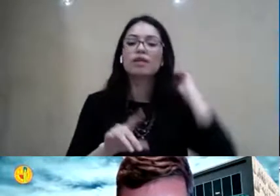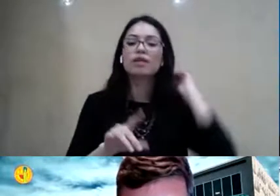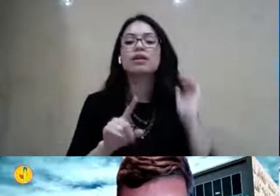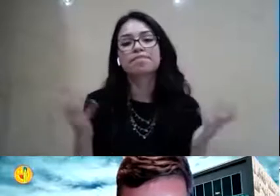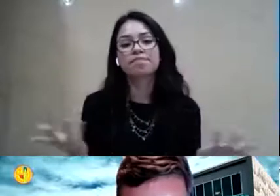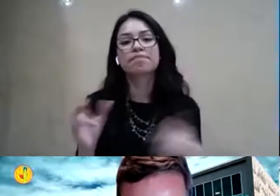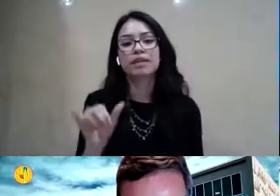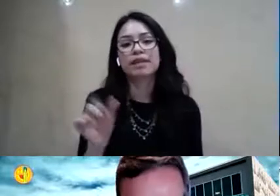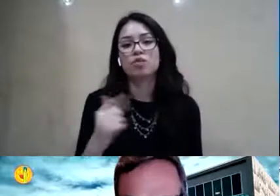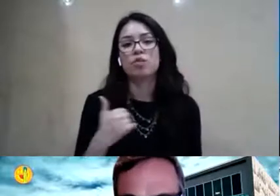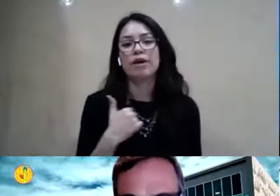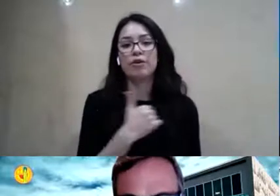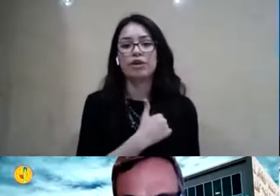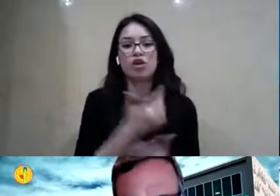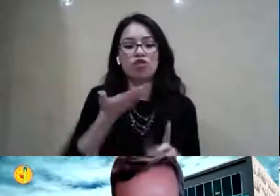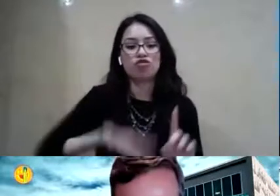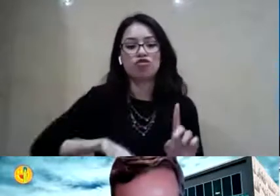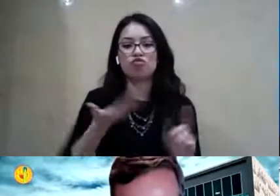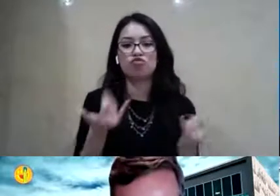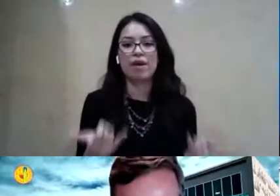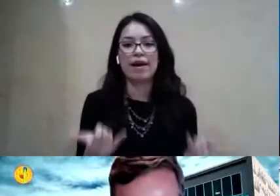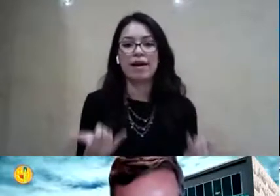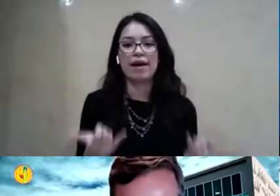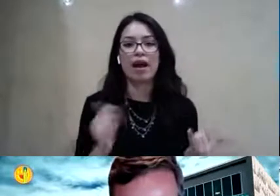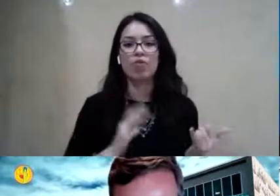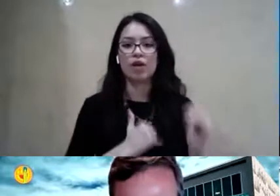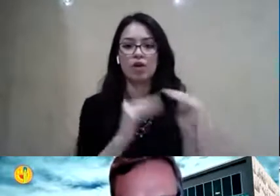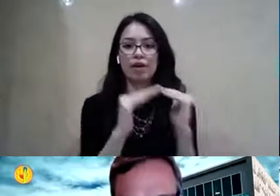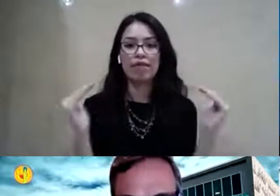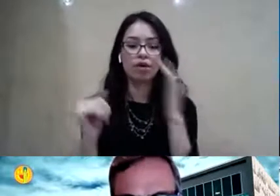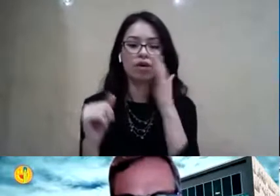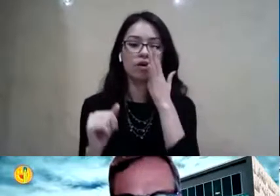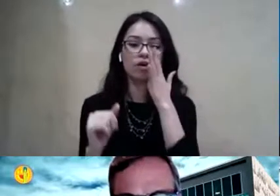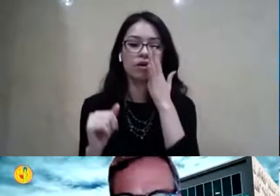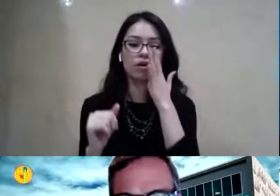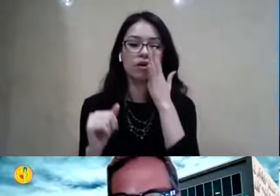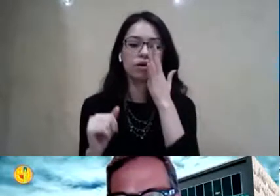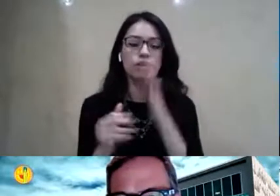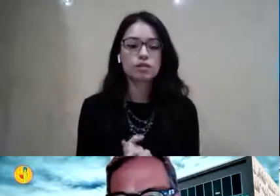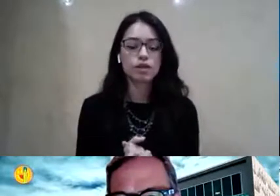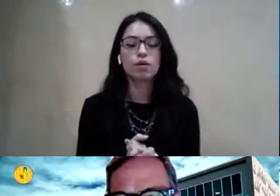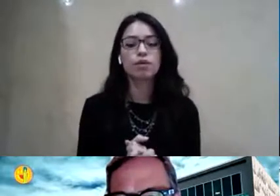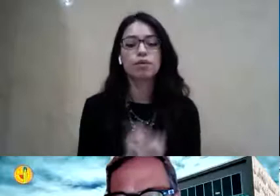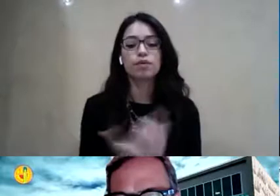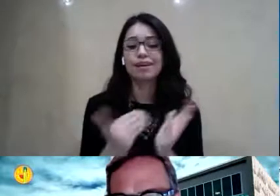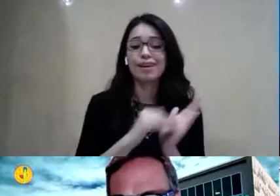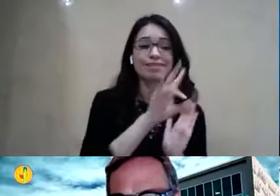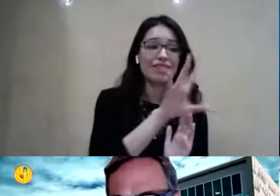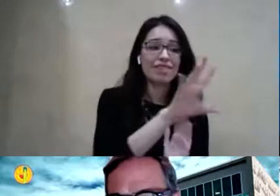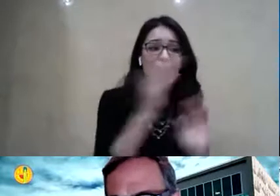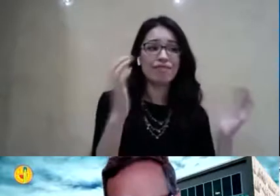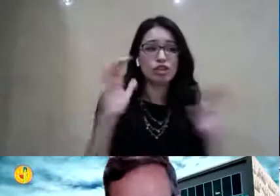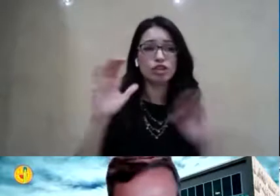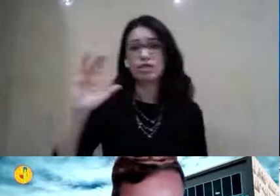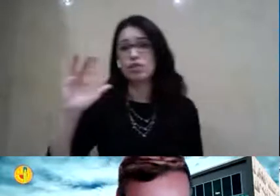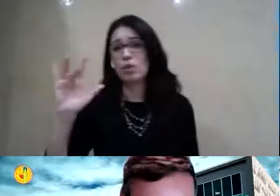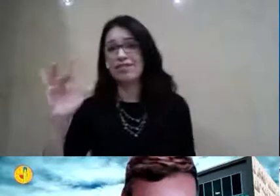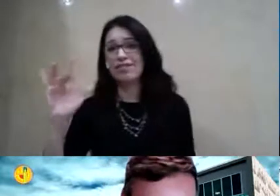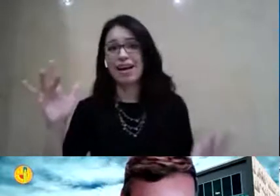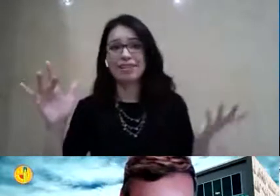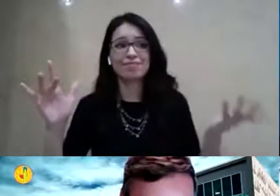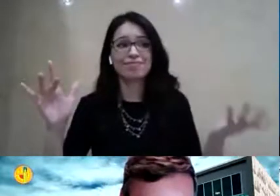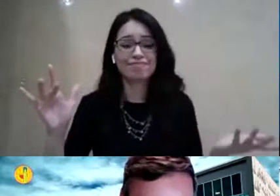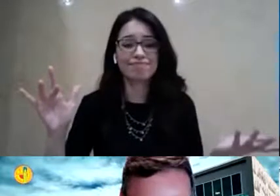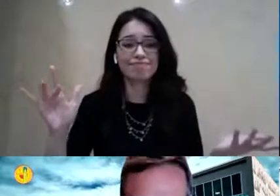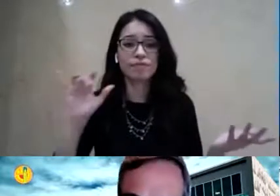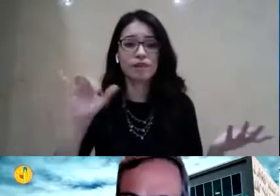I hope their hope and everyone in this call is 75 approaches 25. Those who work at schools are vaccinated, and